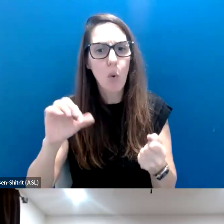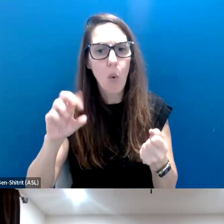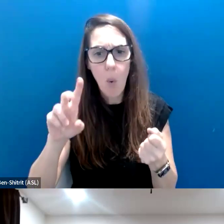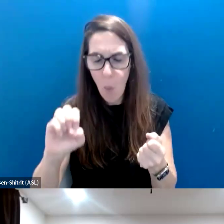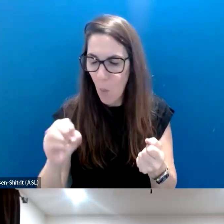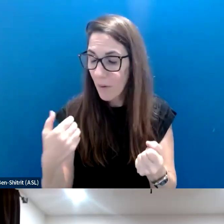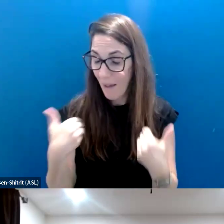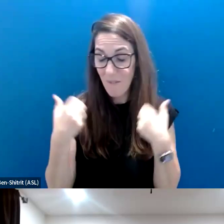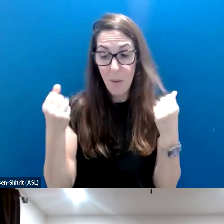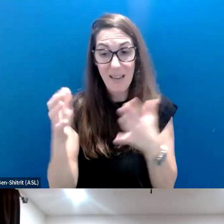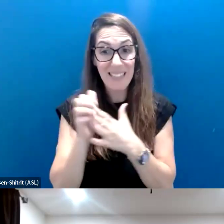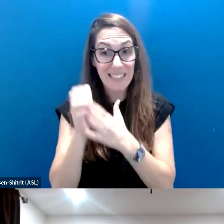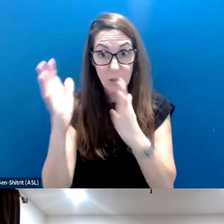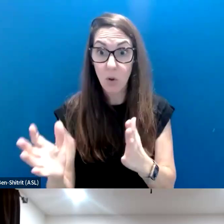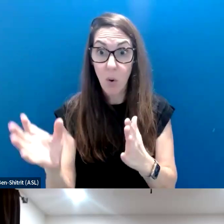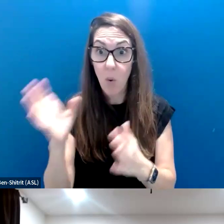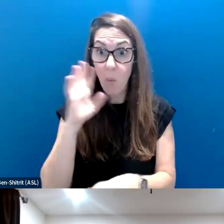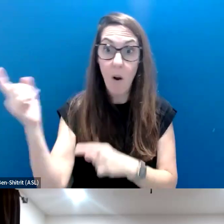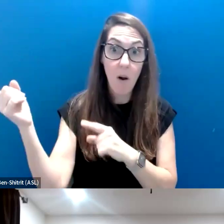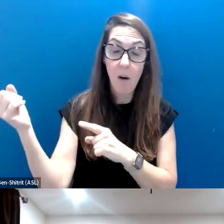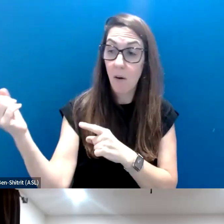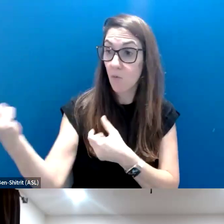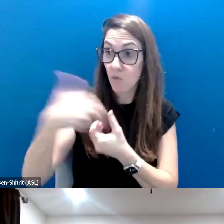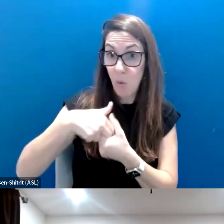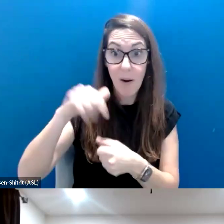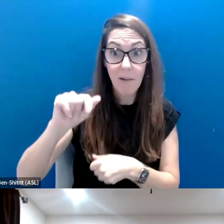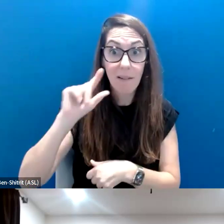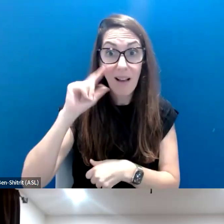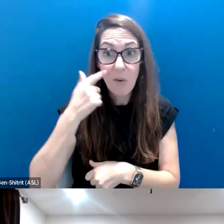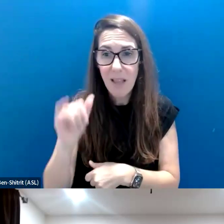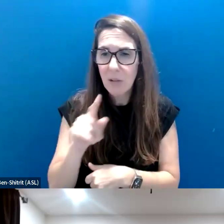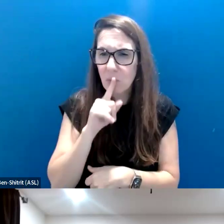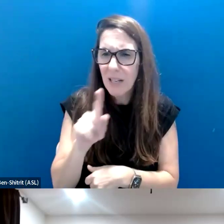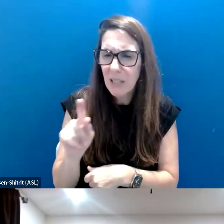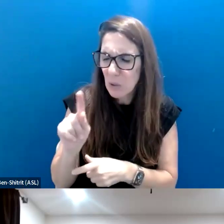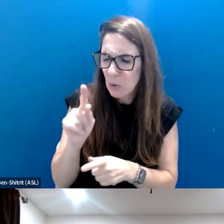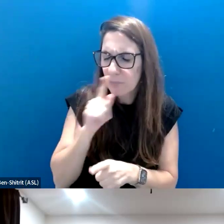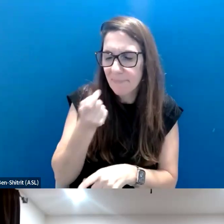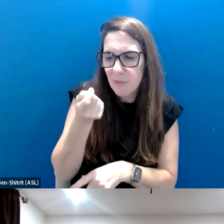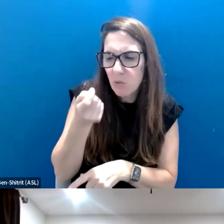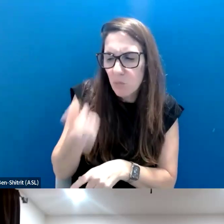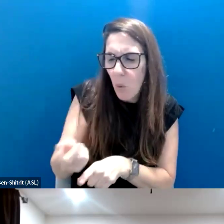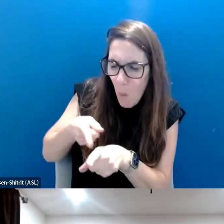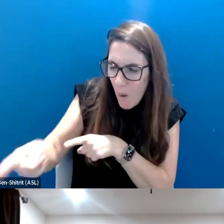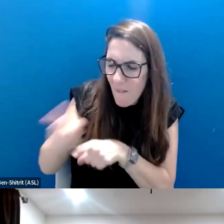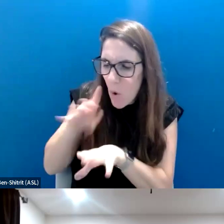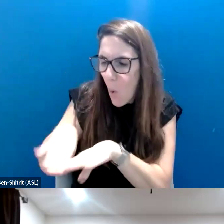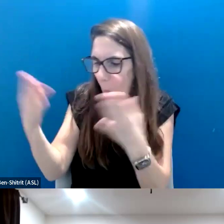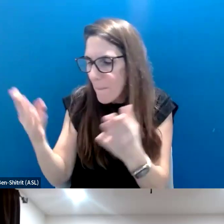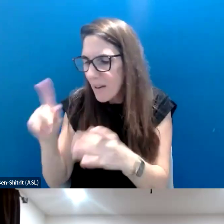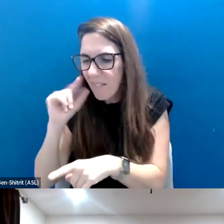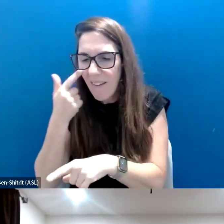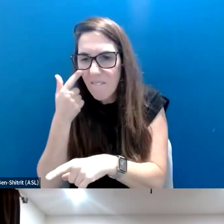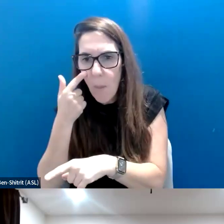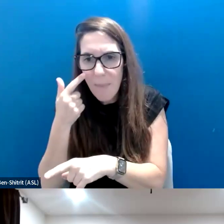who are coming into government. So that's just a small niche, a tiny little portion of the whole open government portfolio.